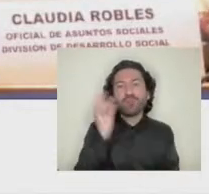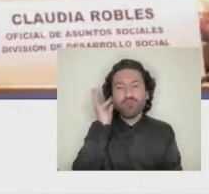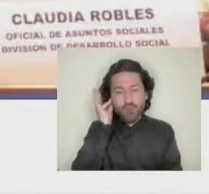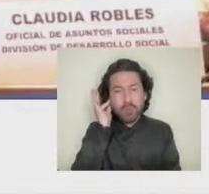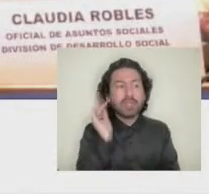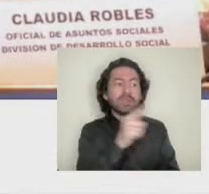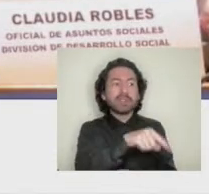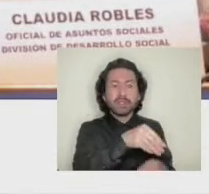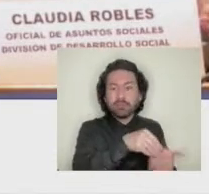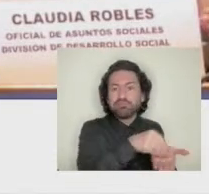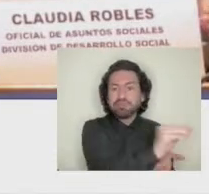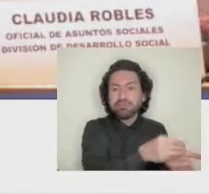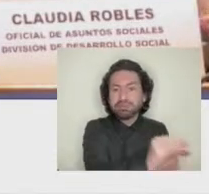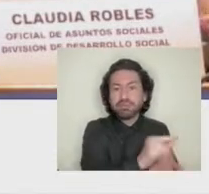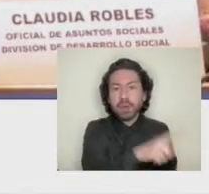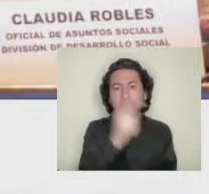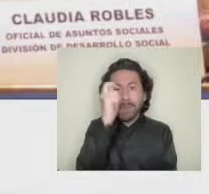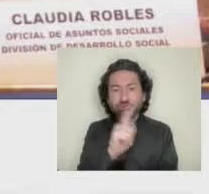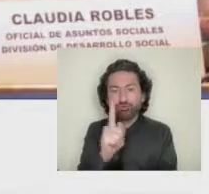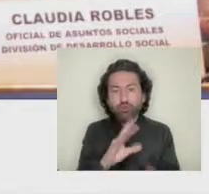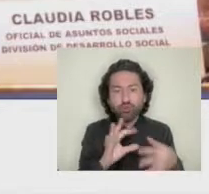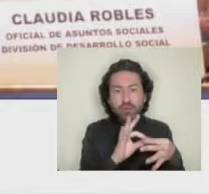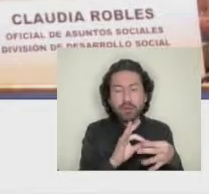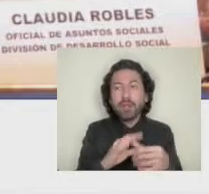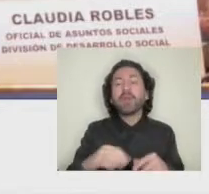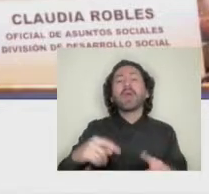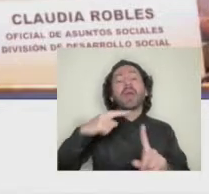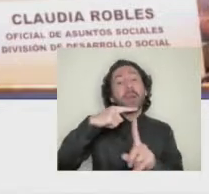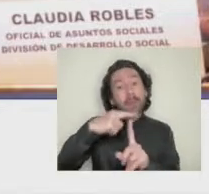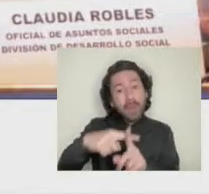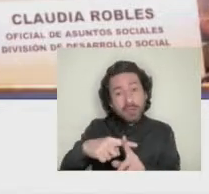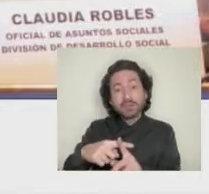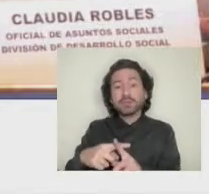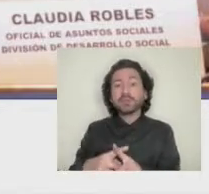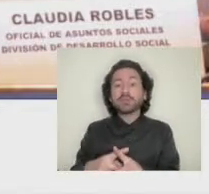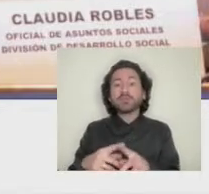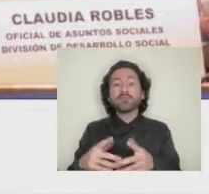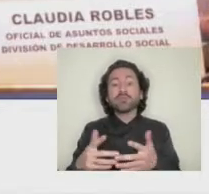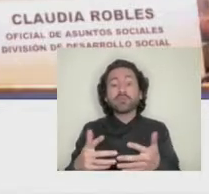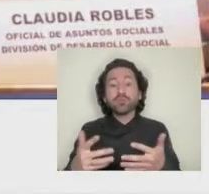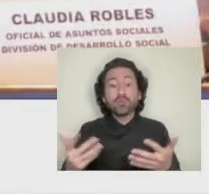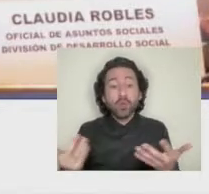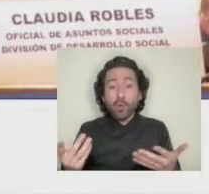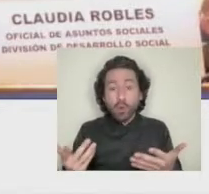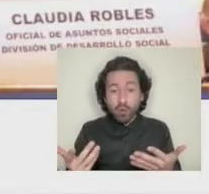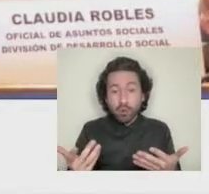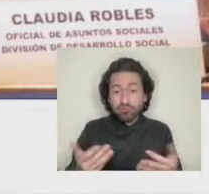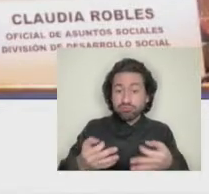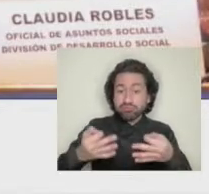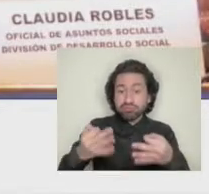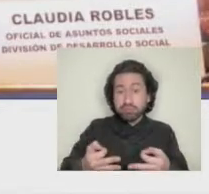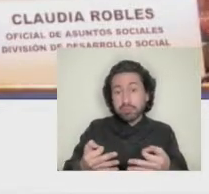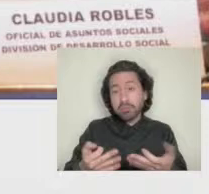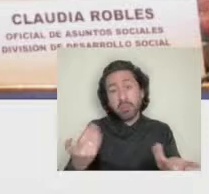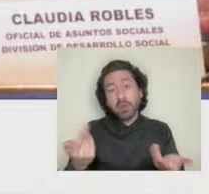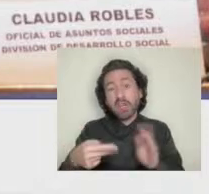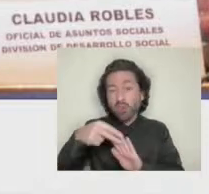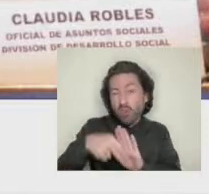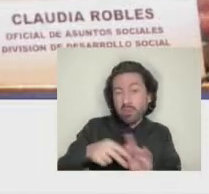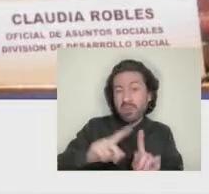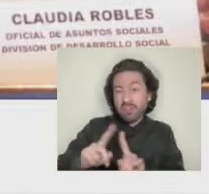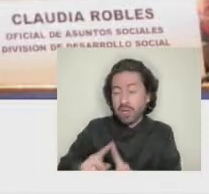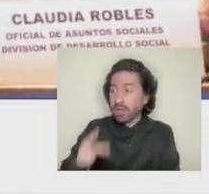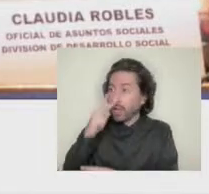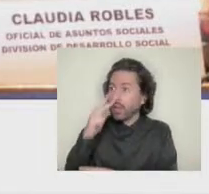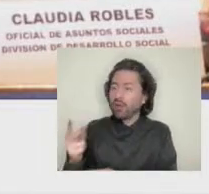in women receiving these non-contributory pensions, but also, for example, the de facto elimination of